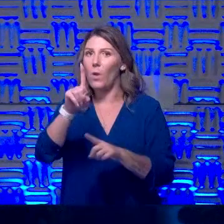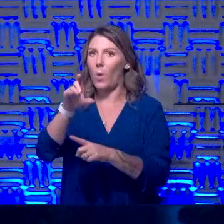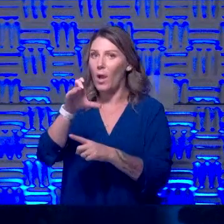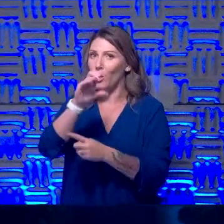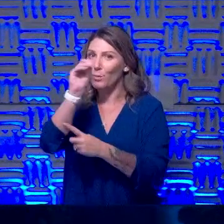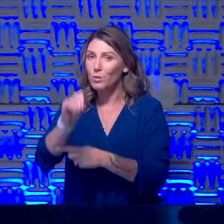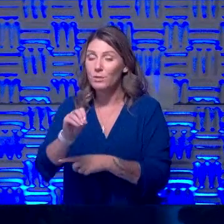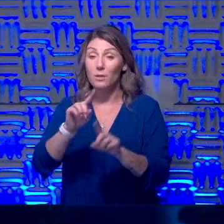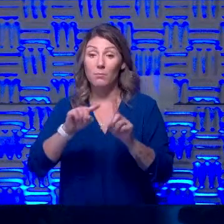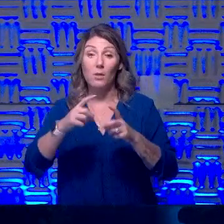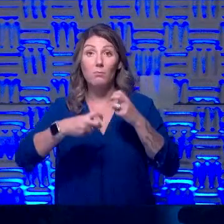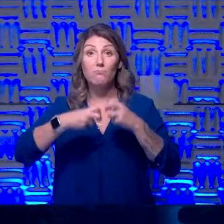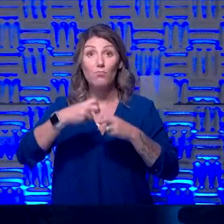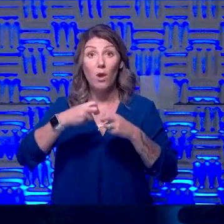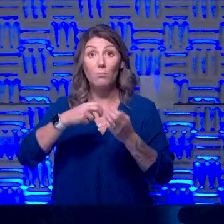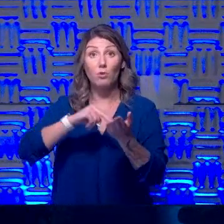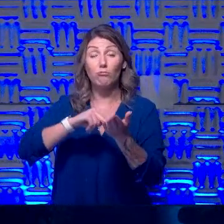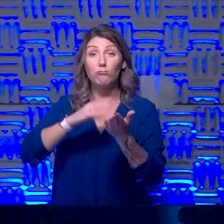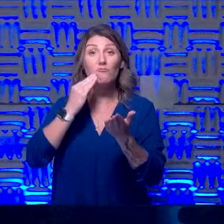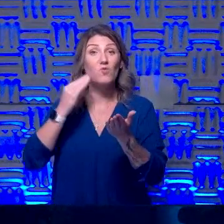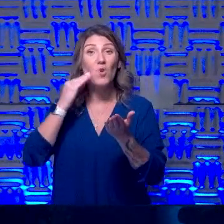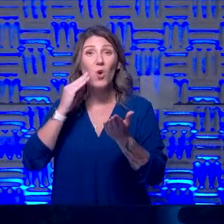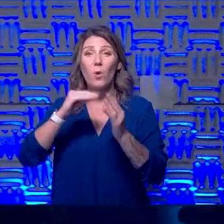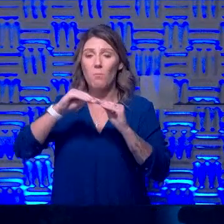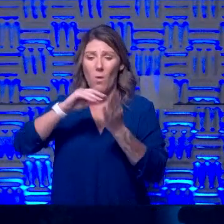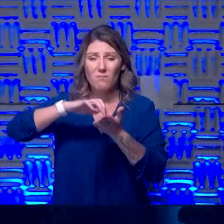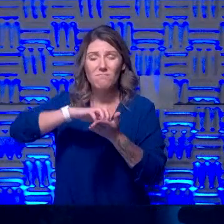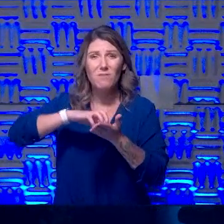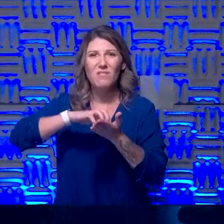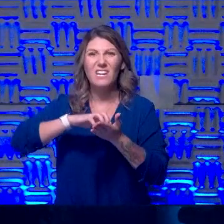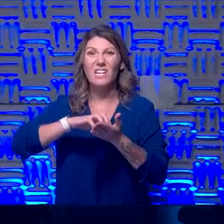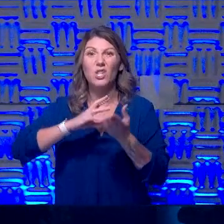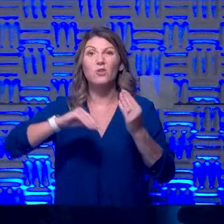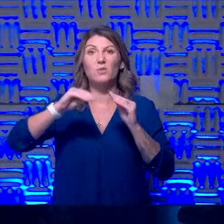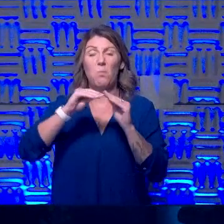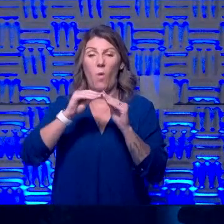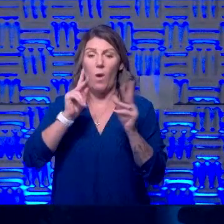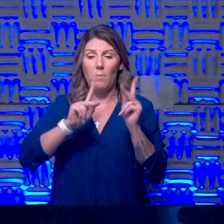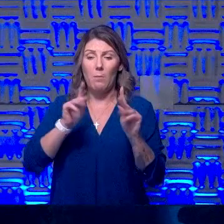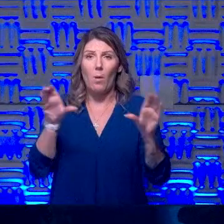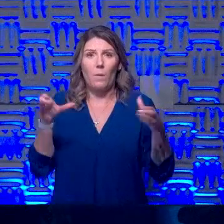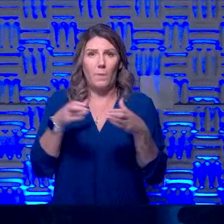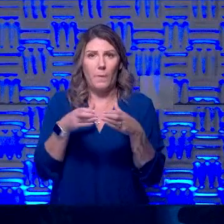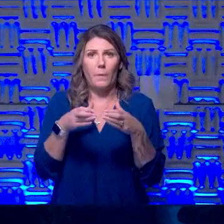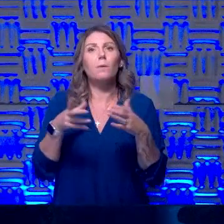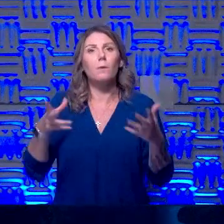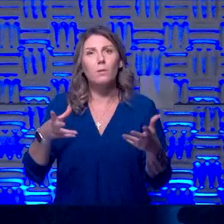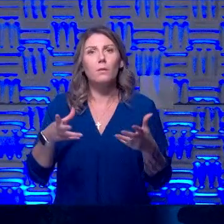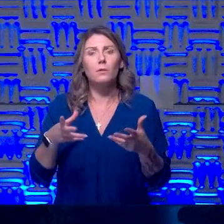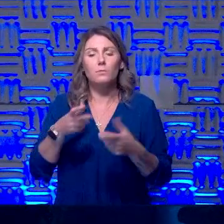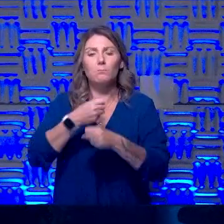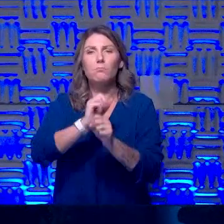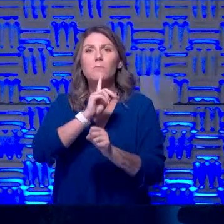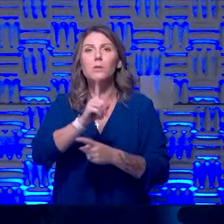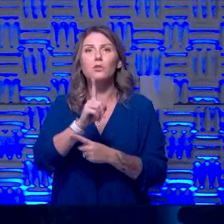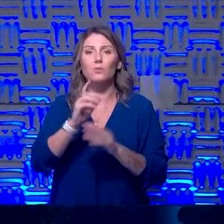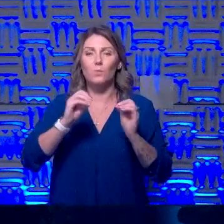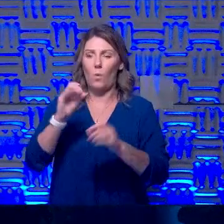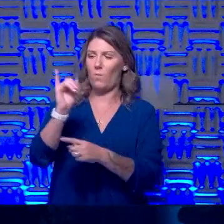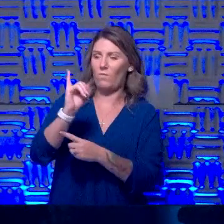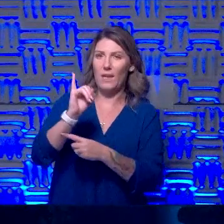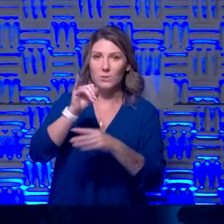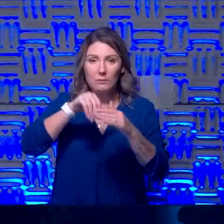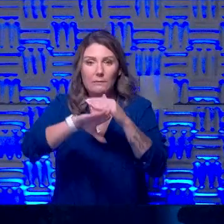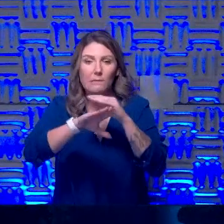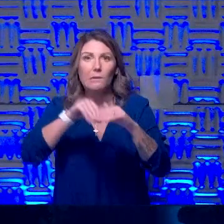home is that people are A, more vulnerable, B, it's a very close-quartered situation, and so trying to make sure that there's no infection that comes